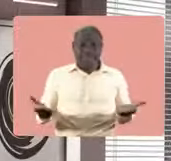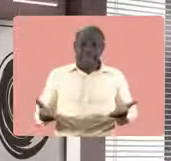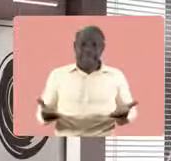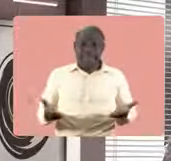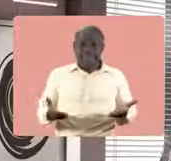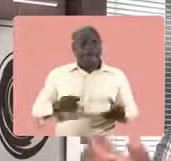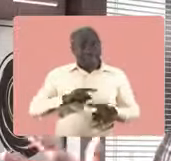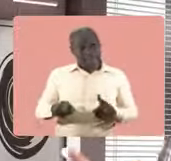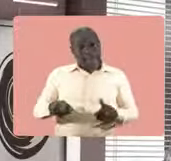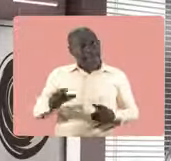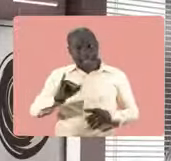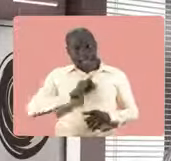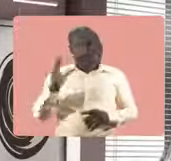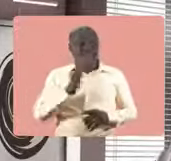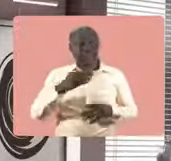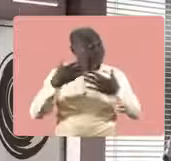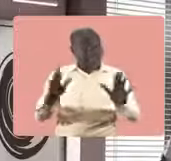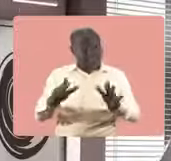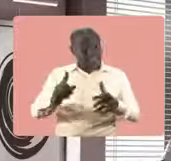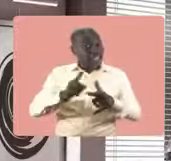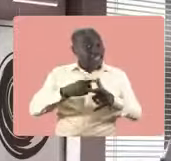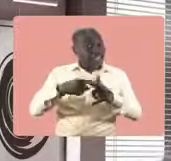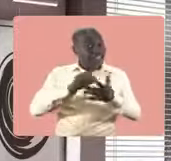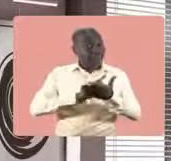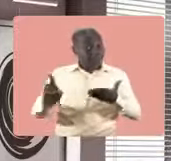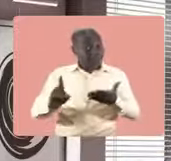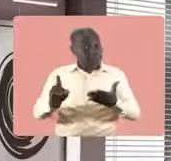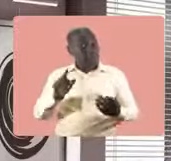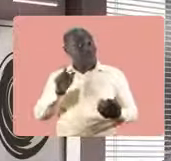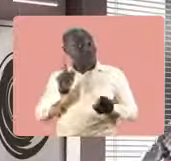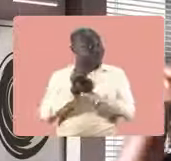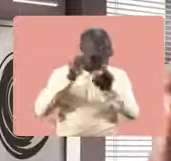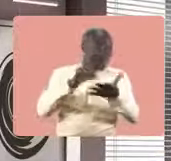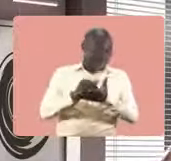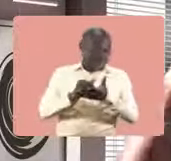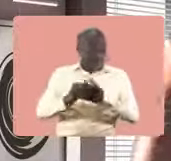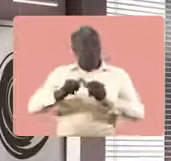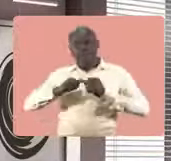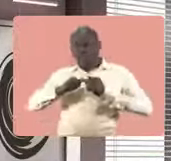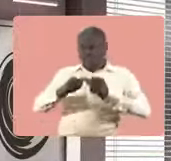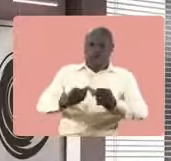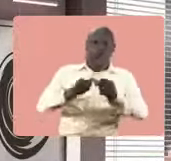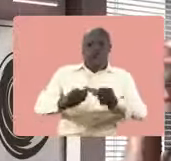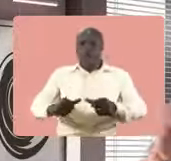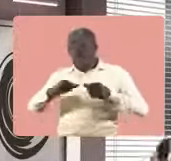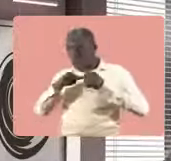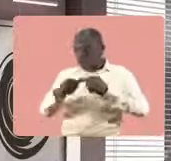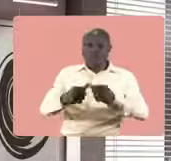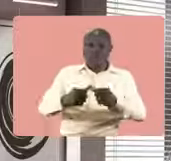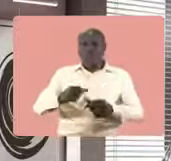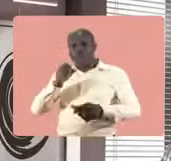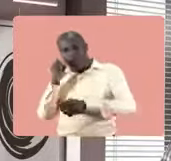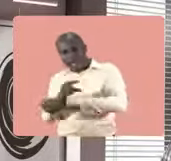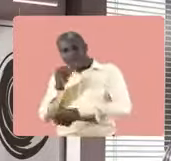mo mensam ne de menka nwiye Yame boa next week, Beshiame. Namino entwaso en kasa en chile ye